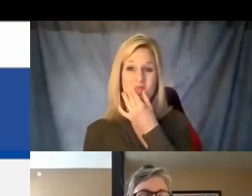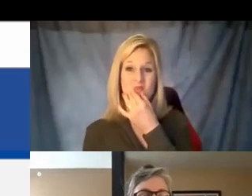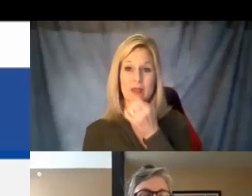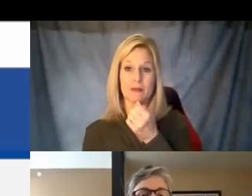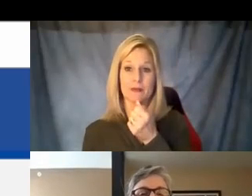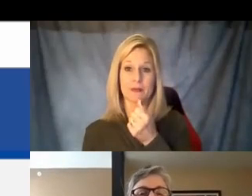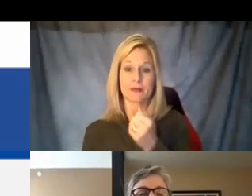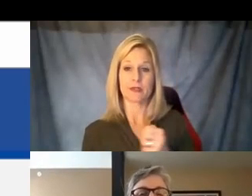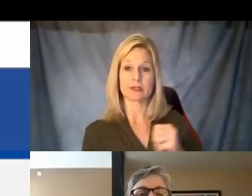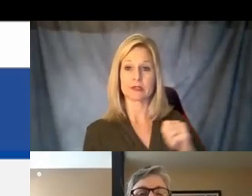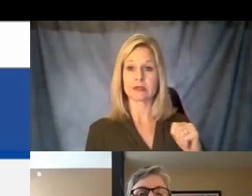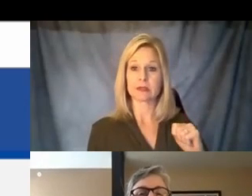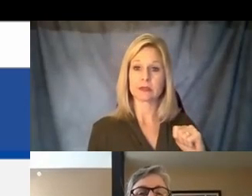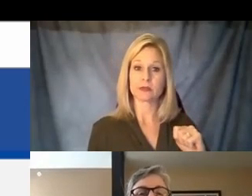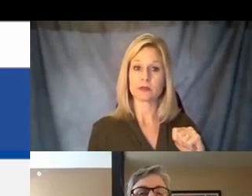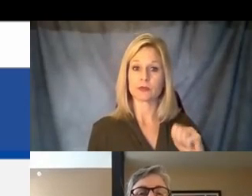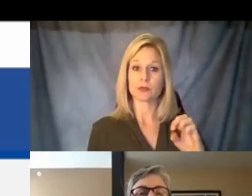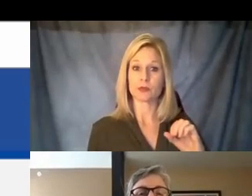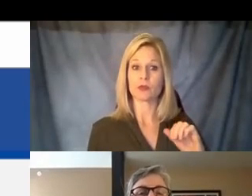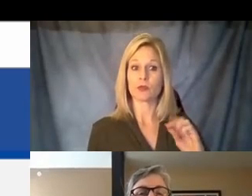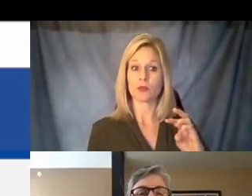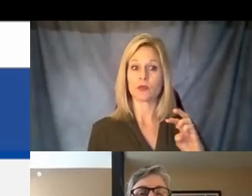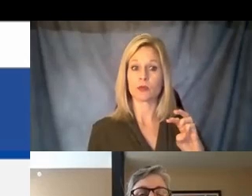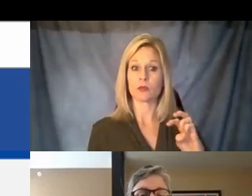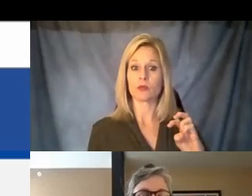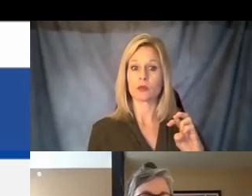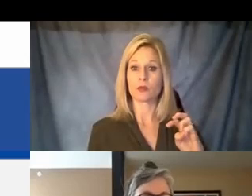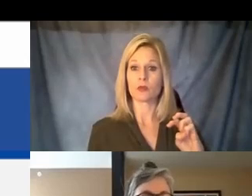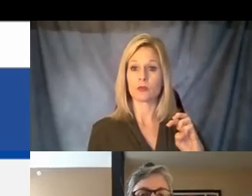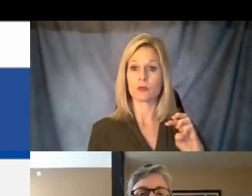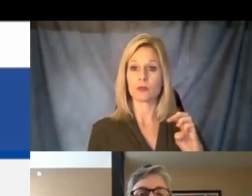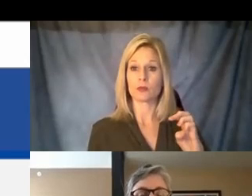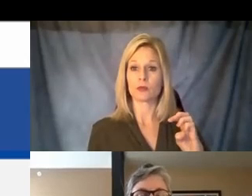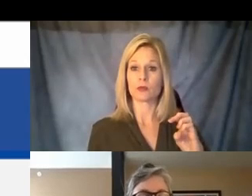And we have a total 19. We're going to say